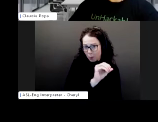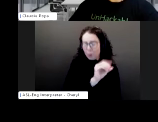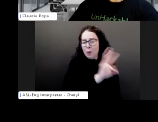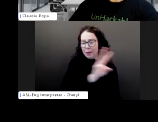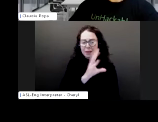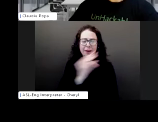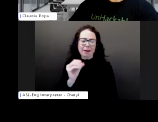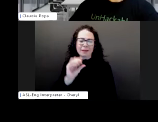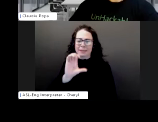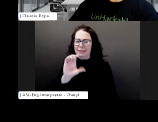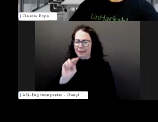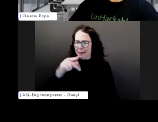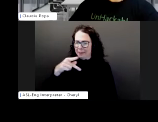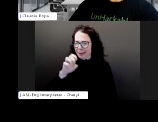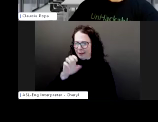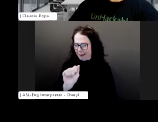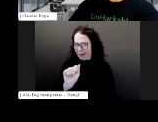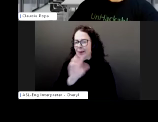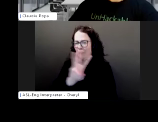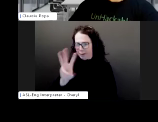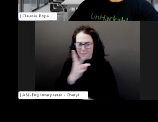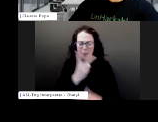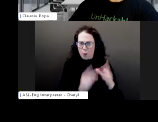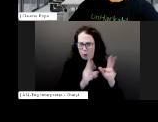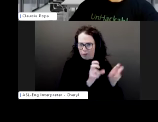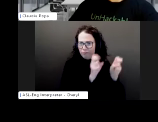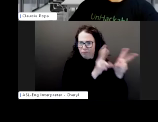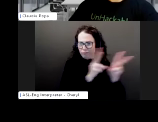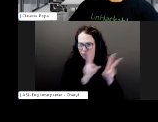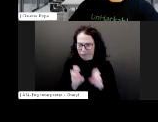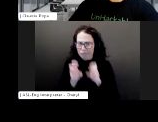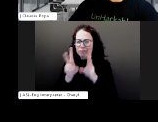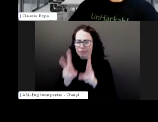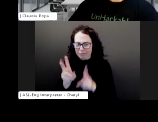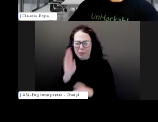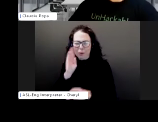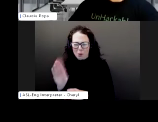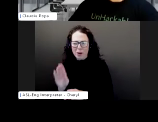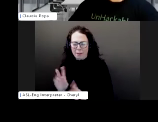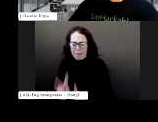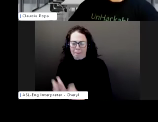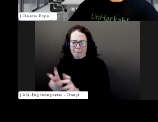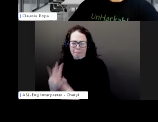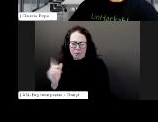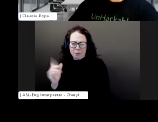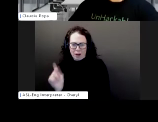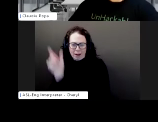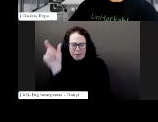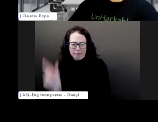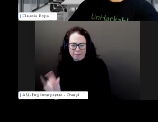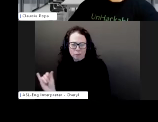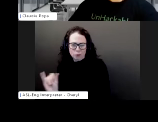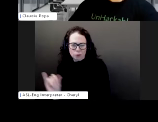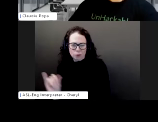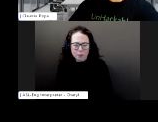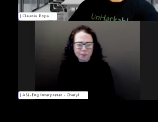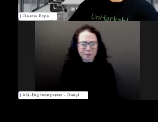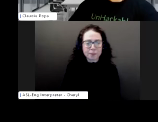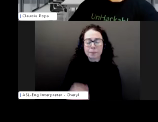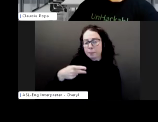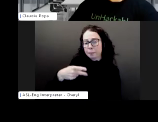website. I'll share those links repeatedly in the chat box throughout the session. So similarly, we'll be sharing a PDF of